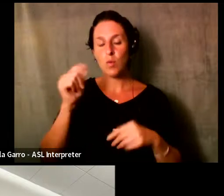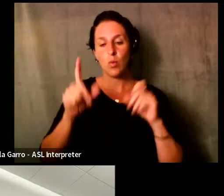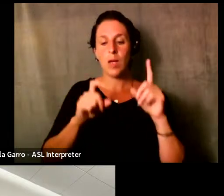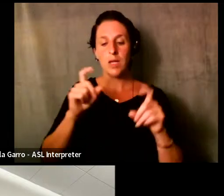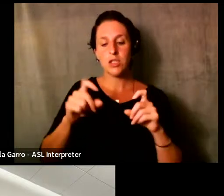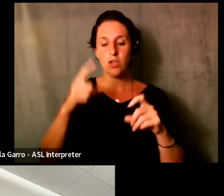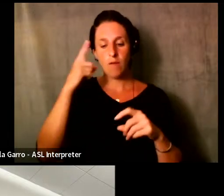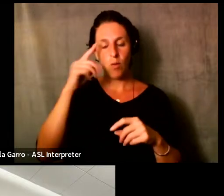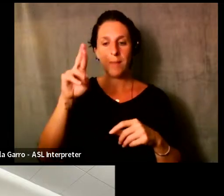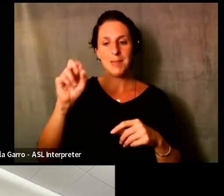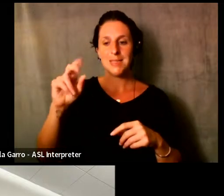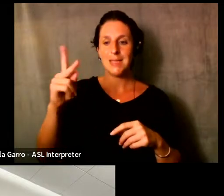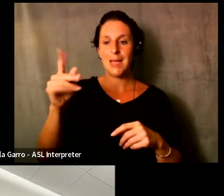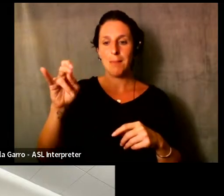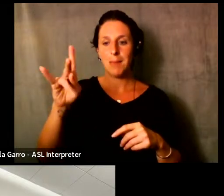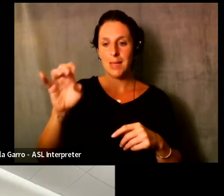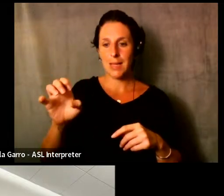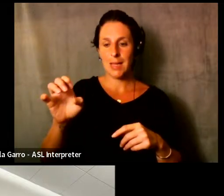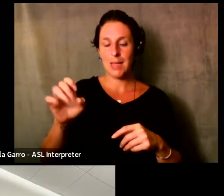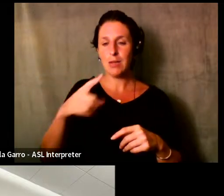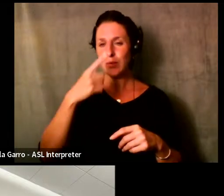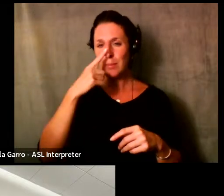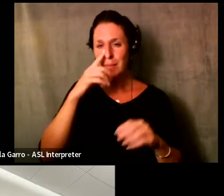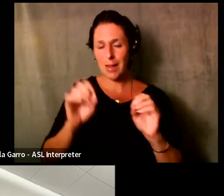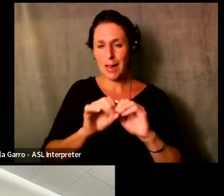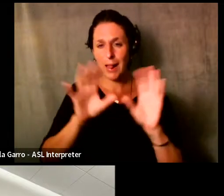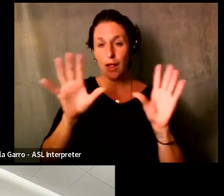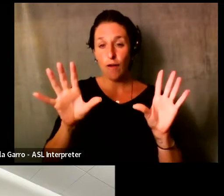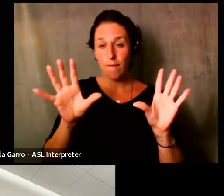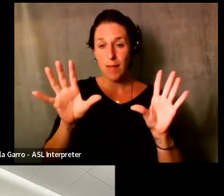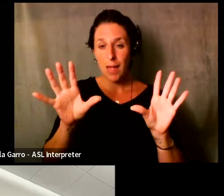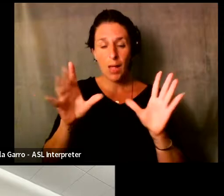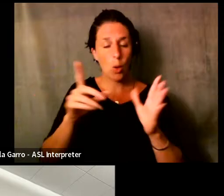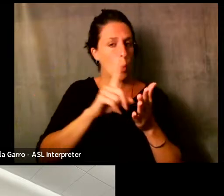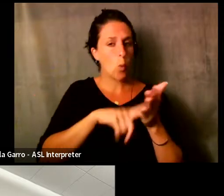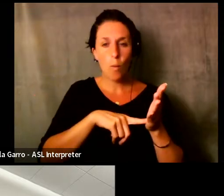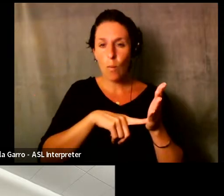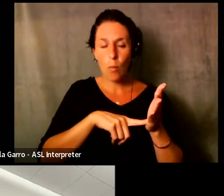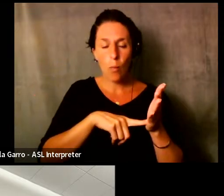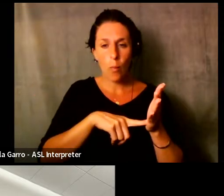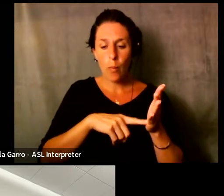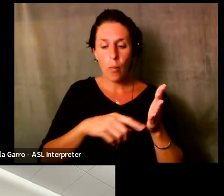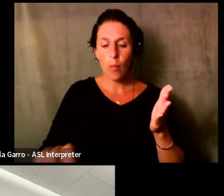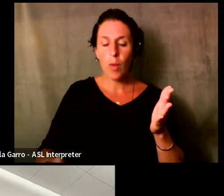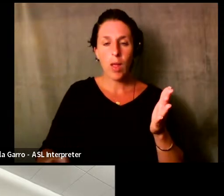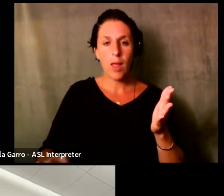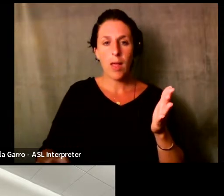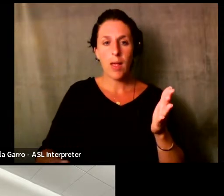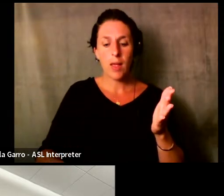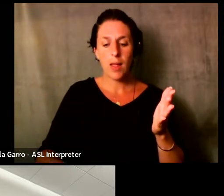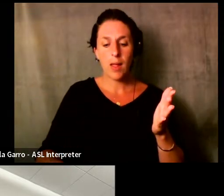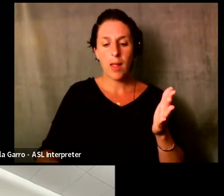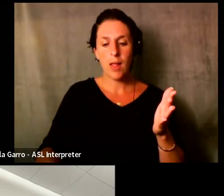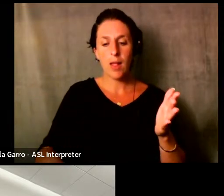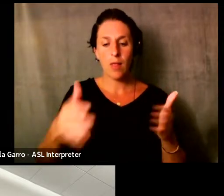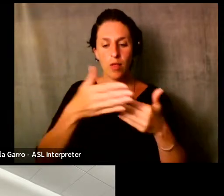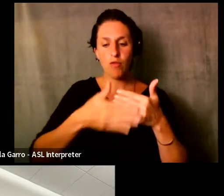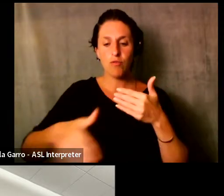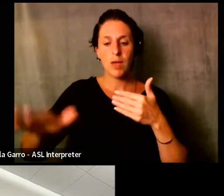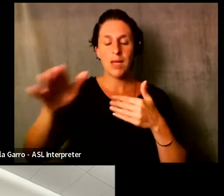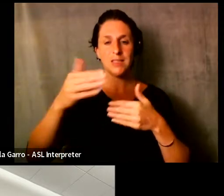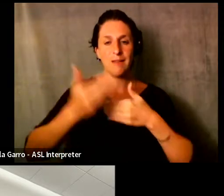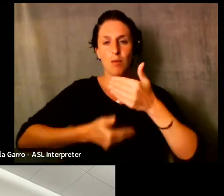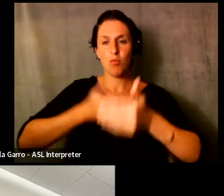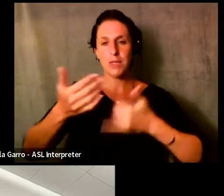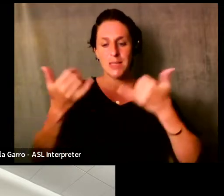Ms. Kemke. Can you clarify what the rest of the process is